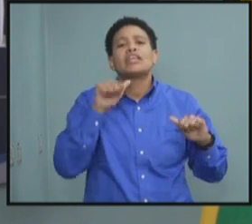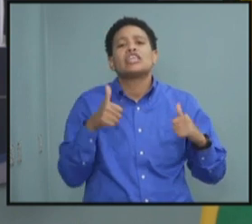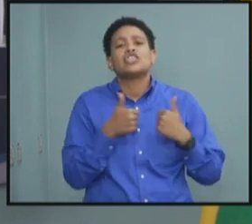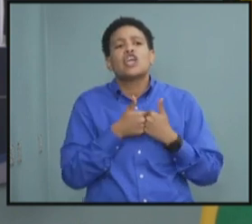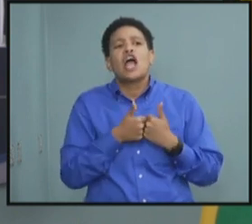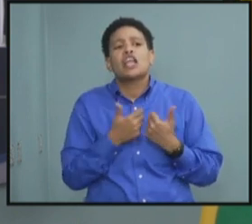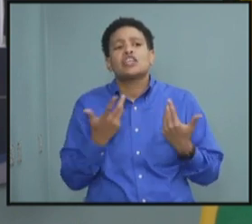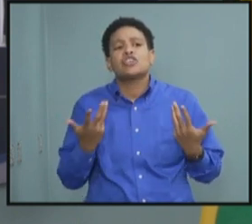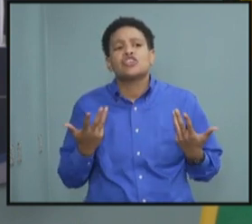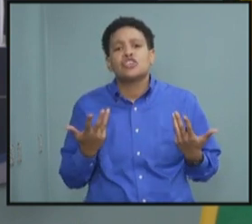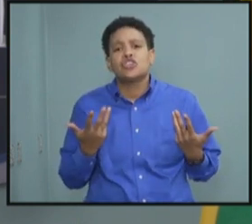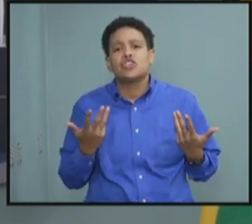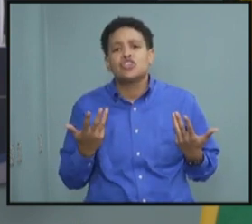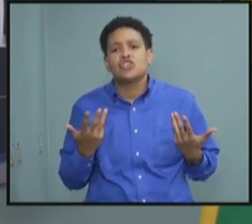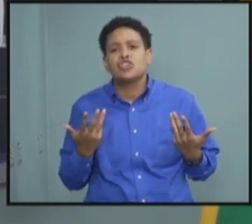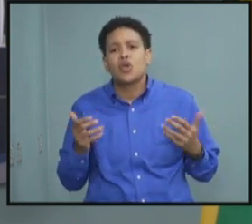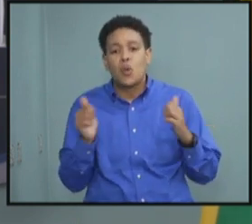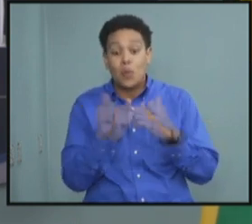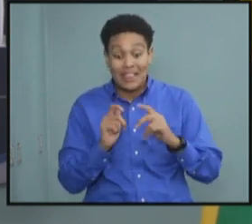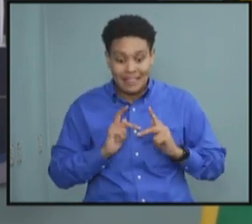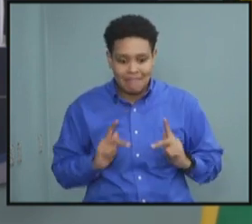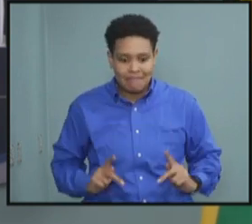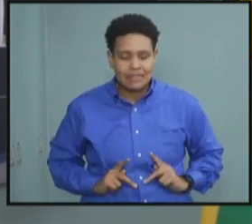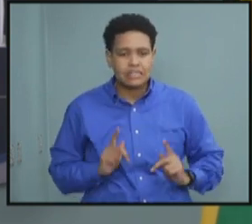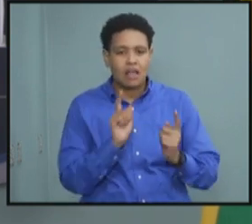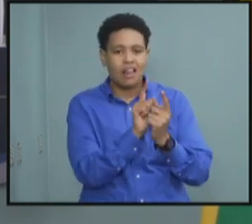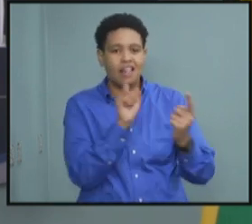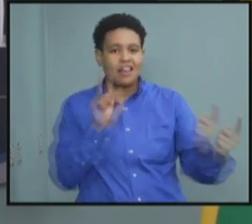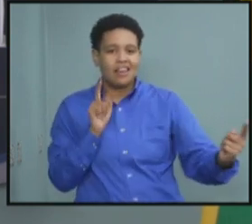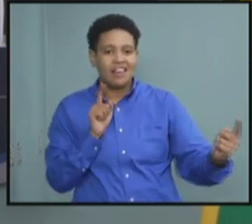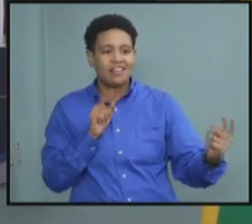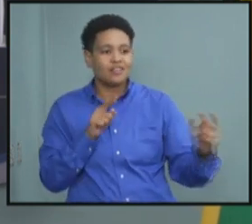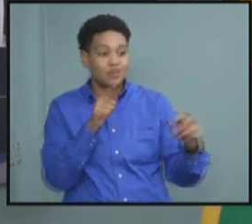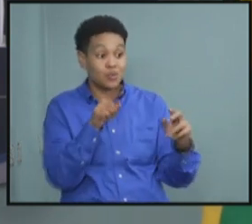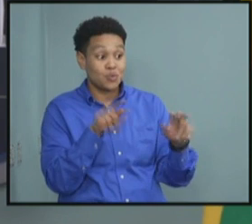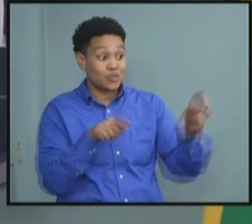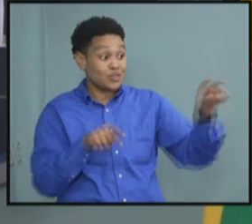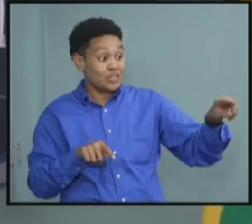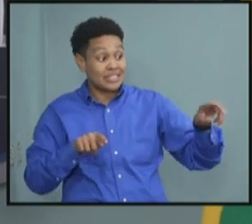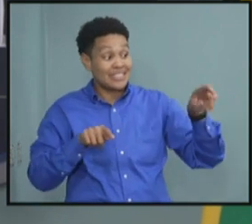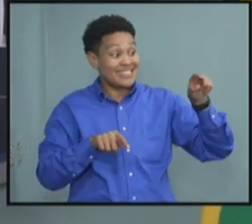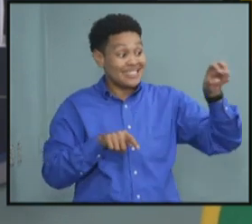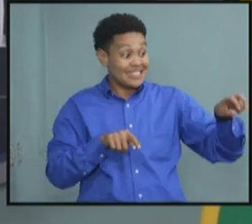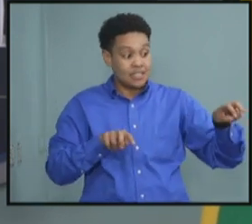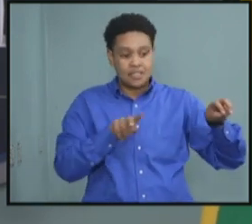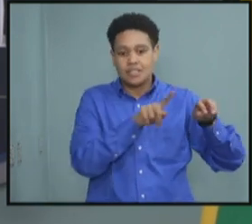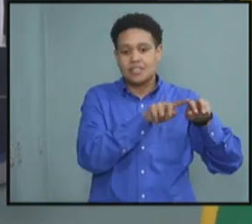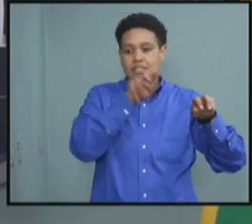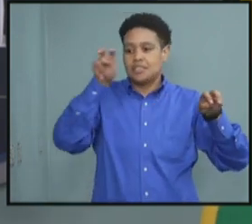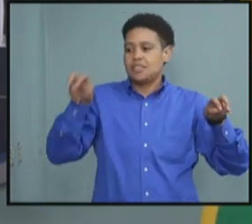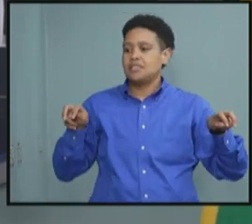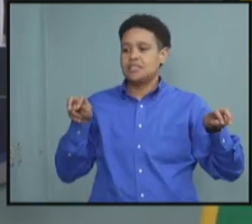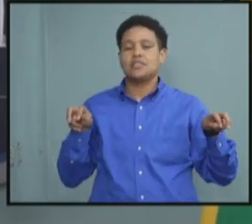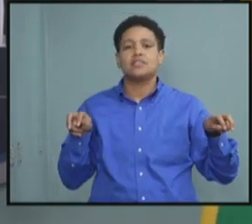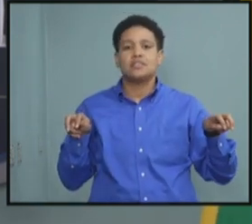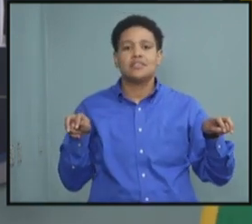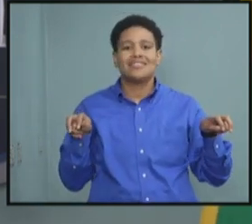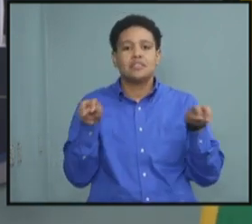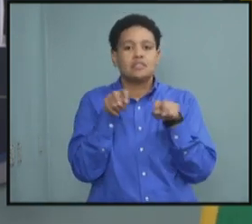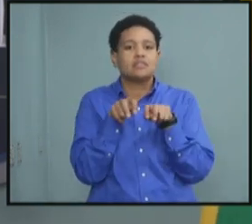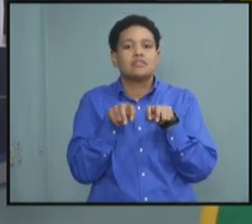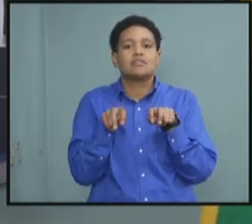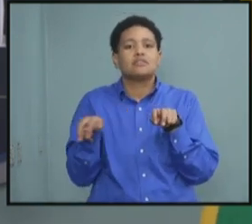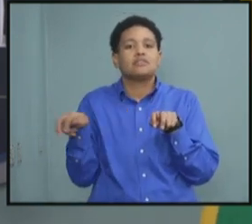with the physical distance. You sit here and then you sit over there. There